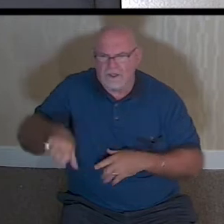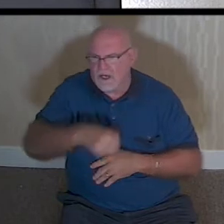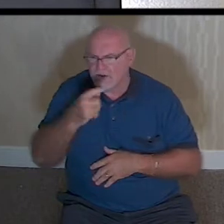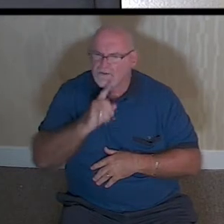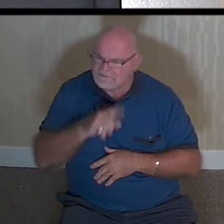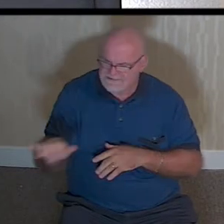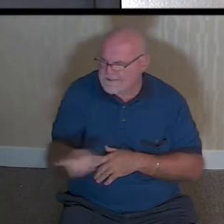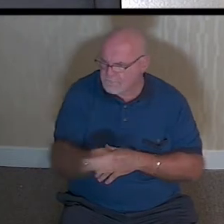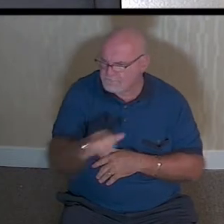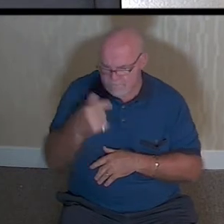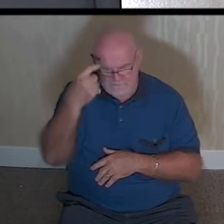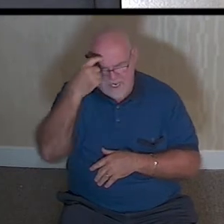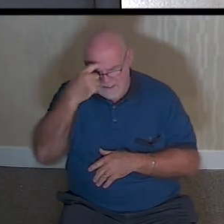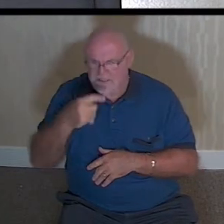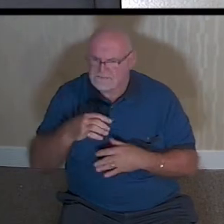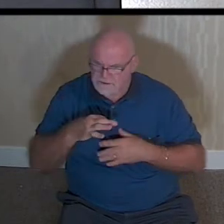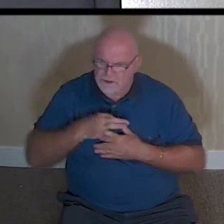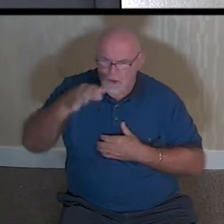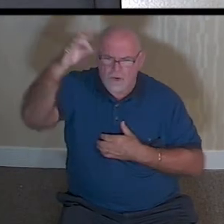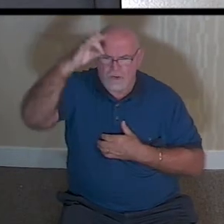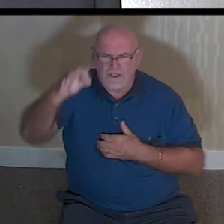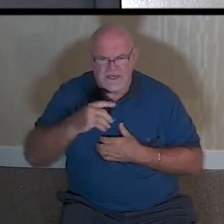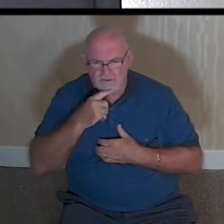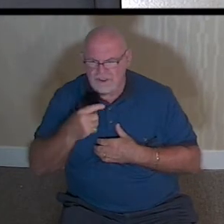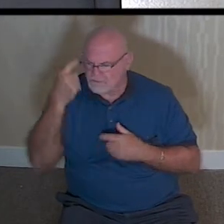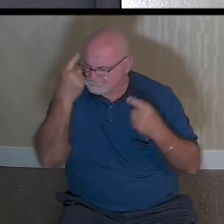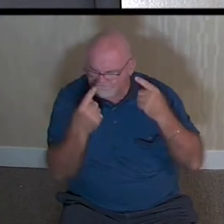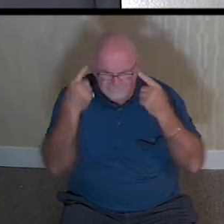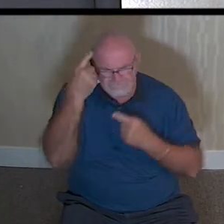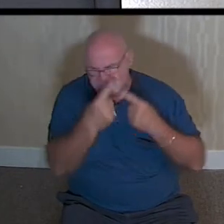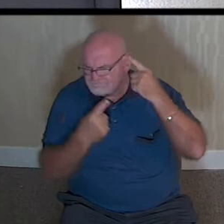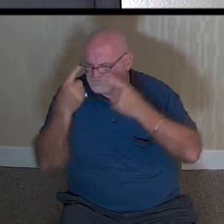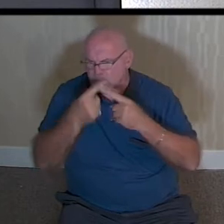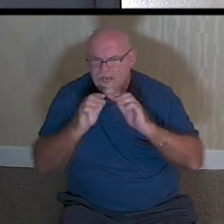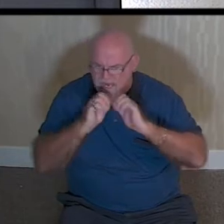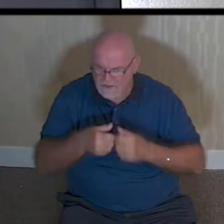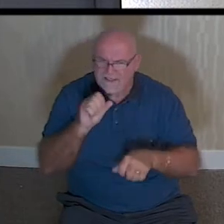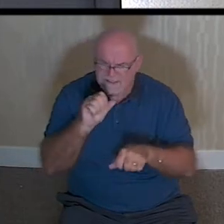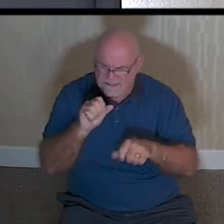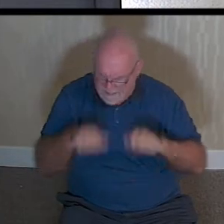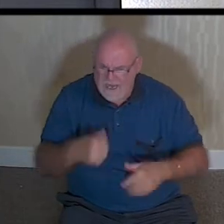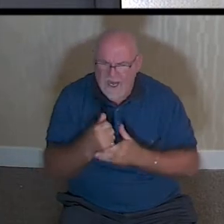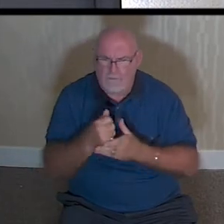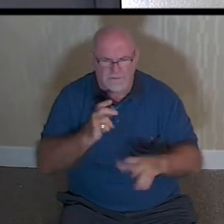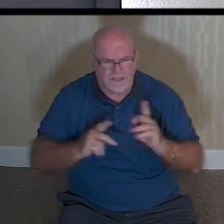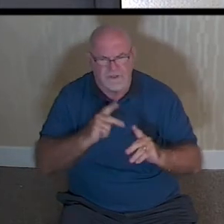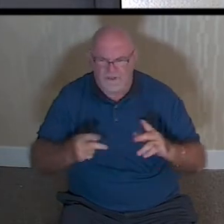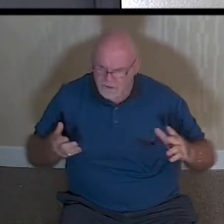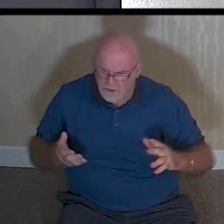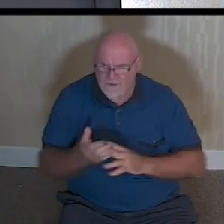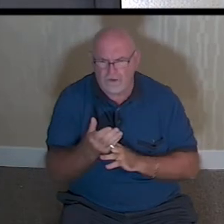like-minded souls and to brainstorm about how they could help people going through the